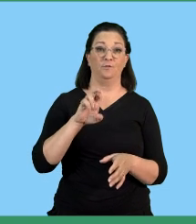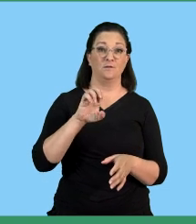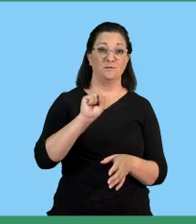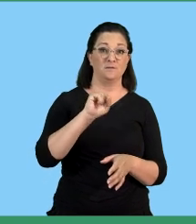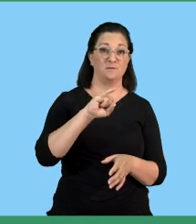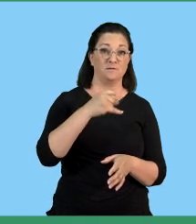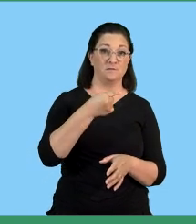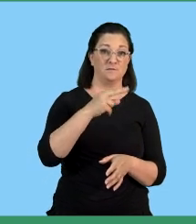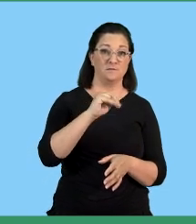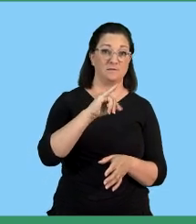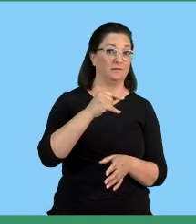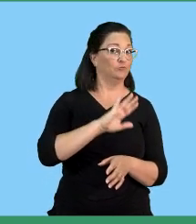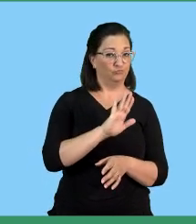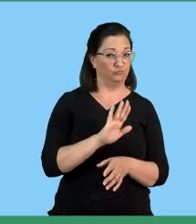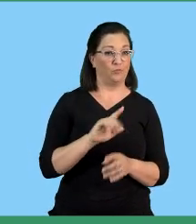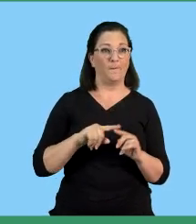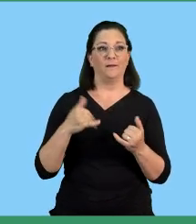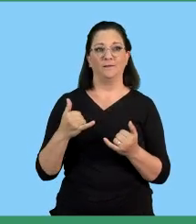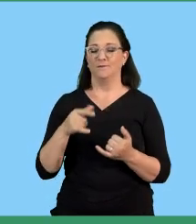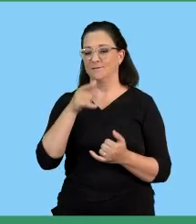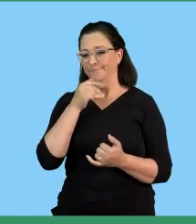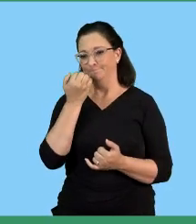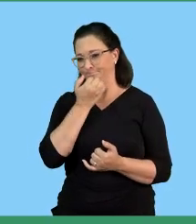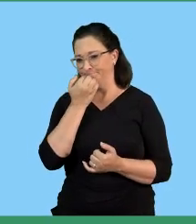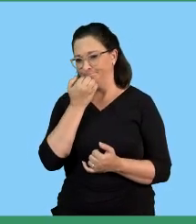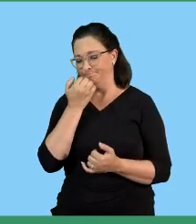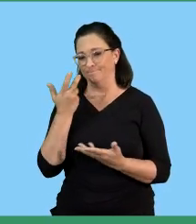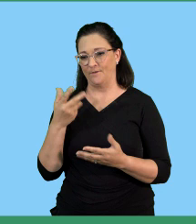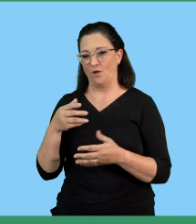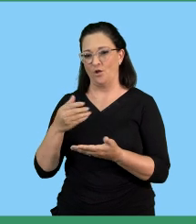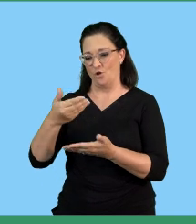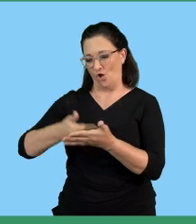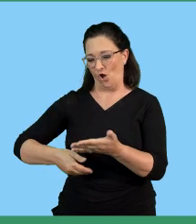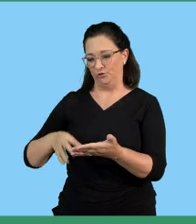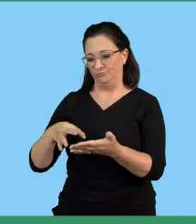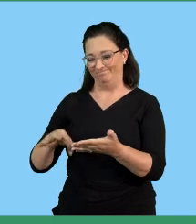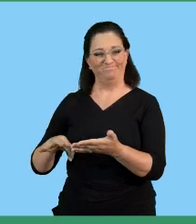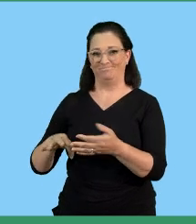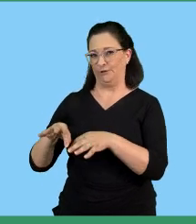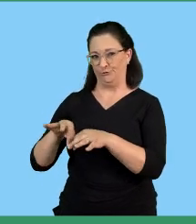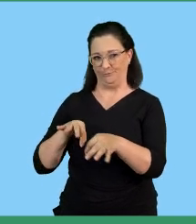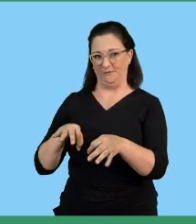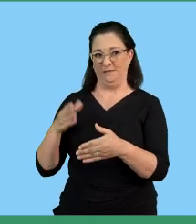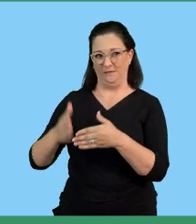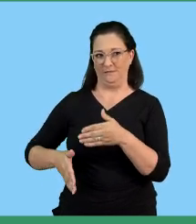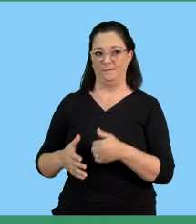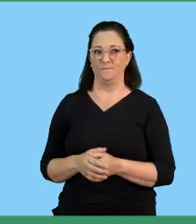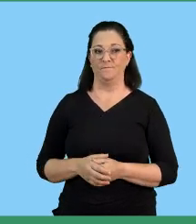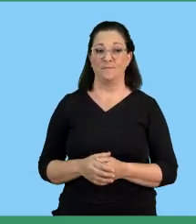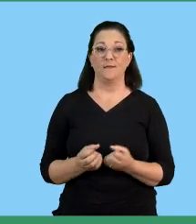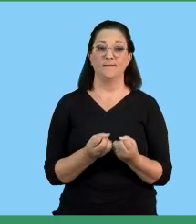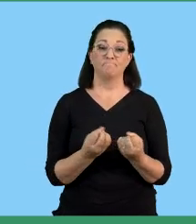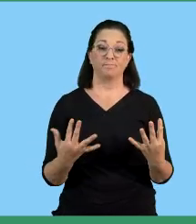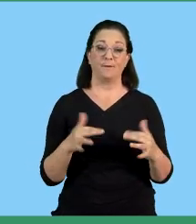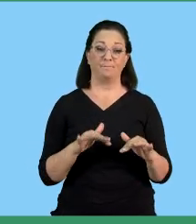we are retrenching. As the business, we are retrenching by terminating the contracts for operational reasons. We are decreasing